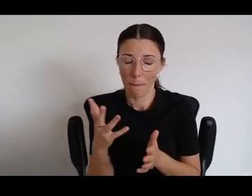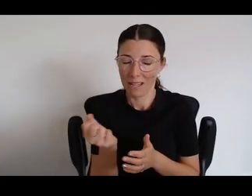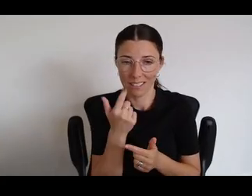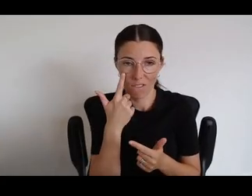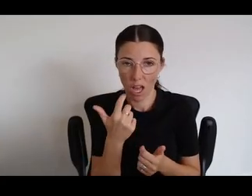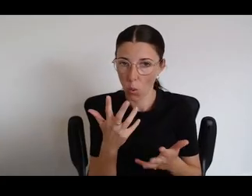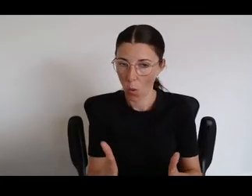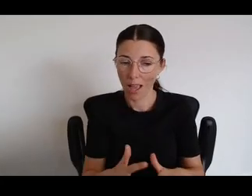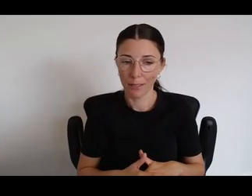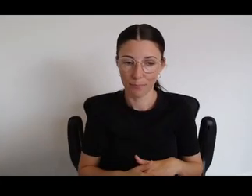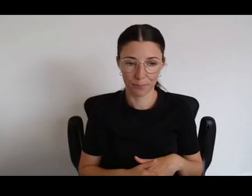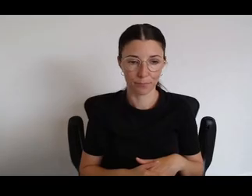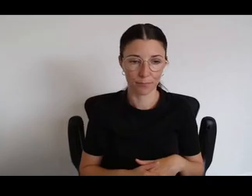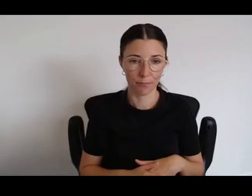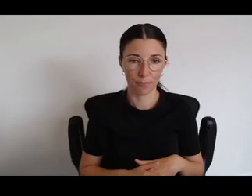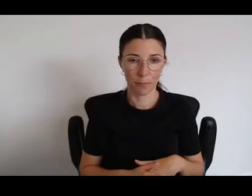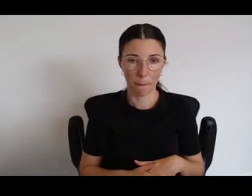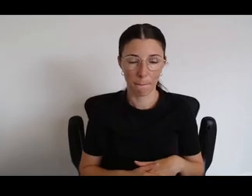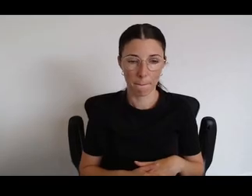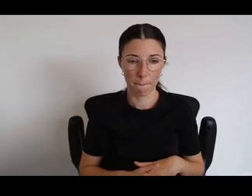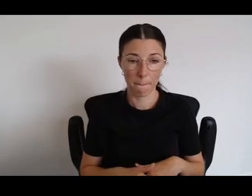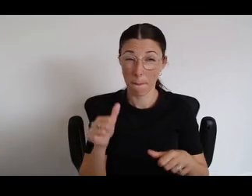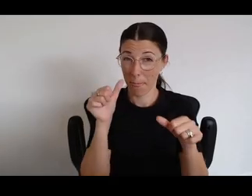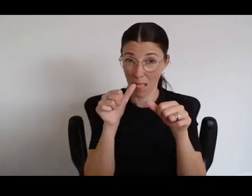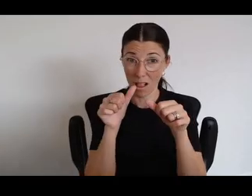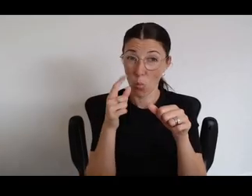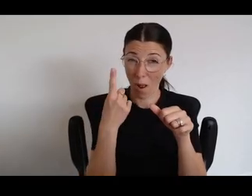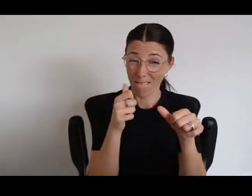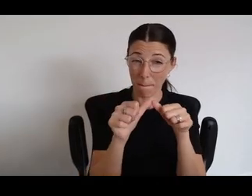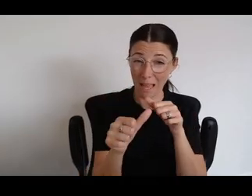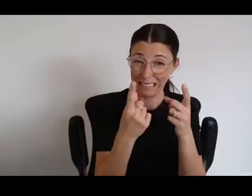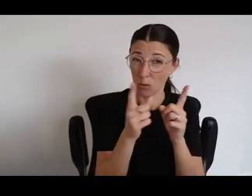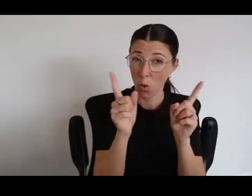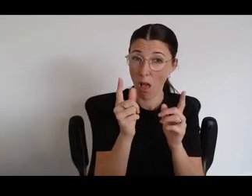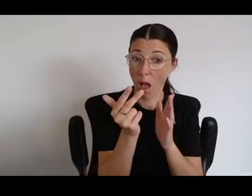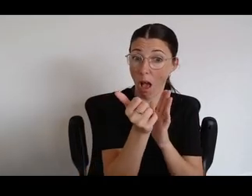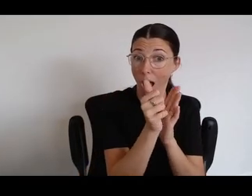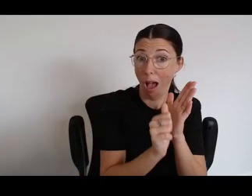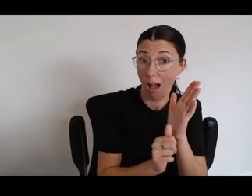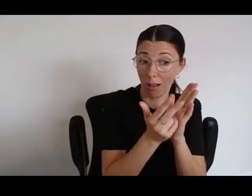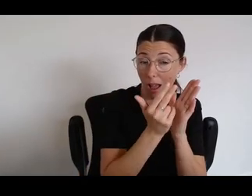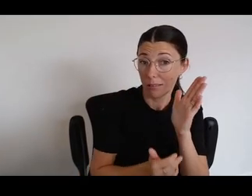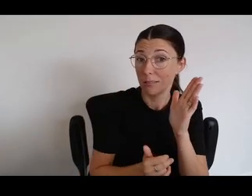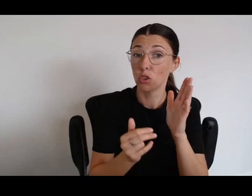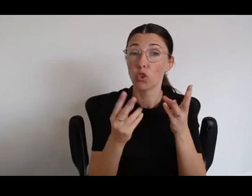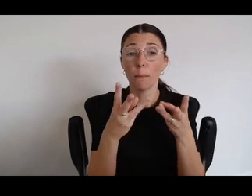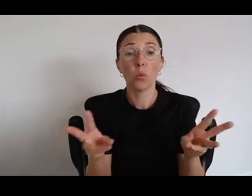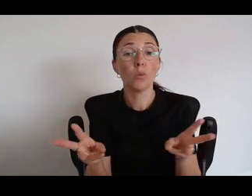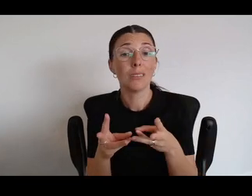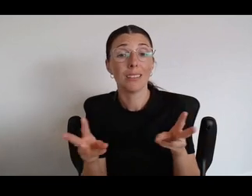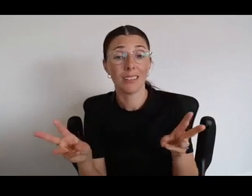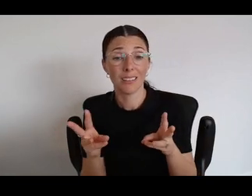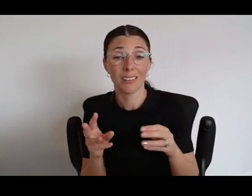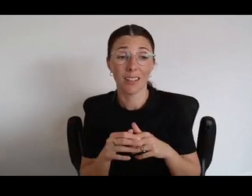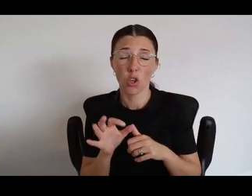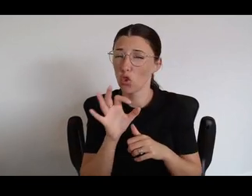that can better serve this than arts and music and drama. Not for everyone, but many young people.